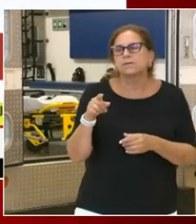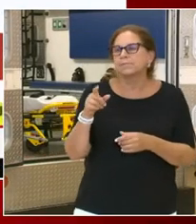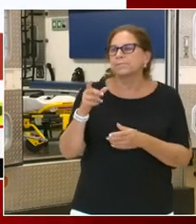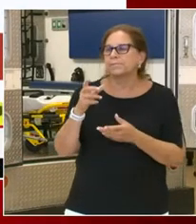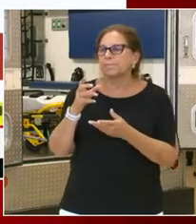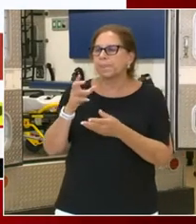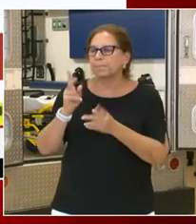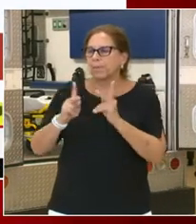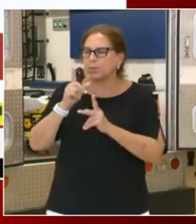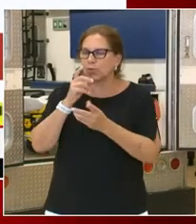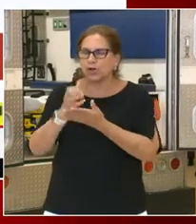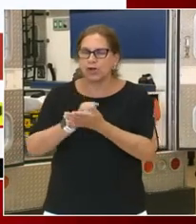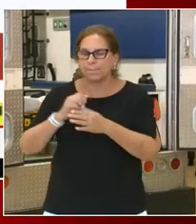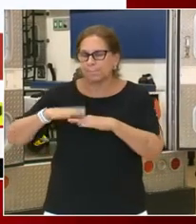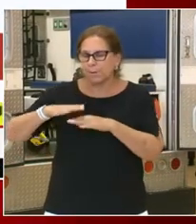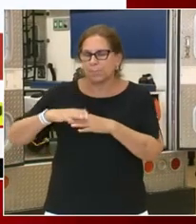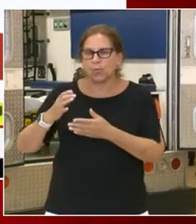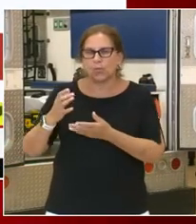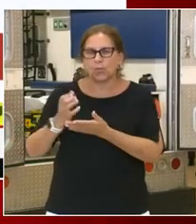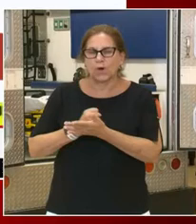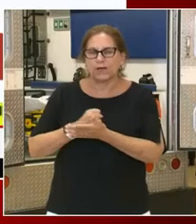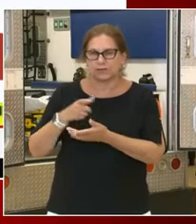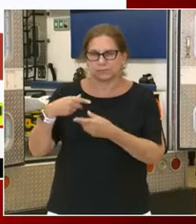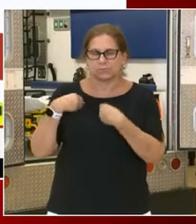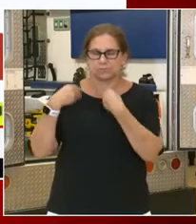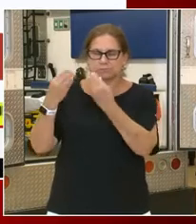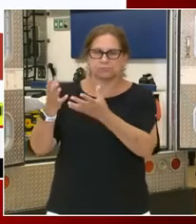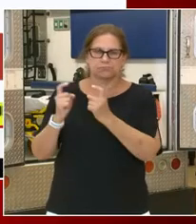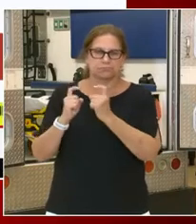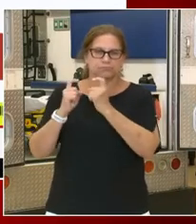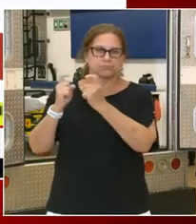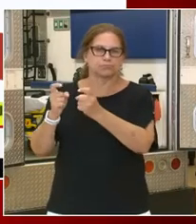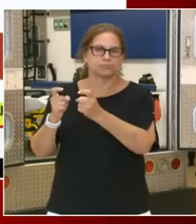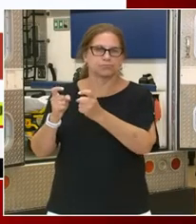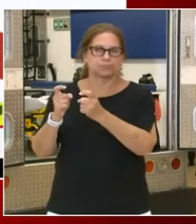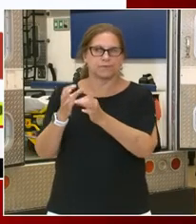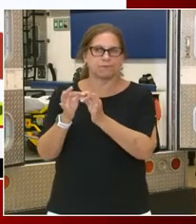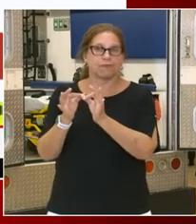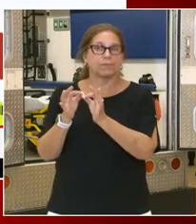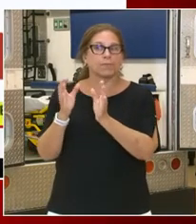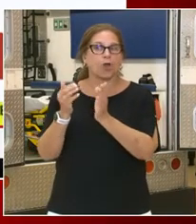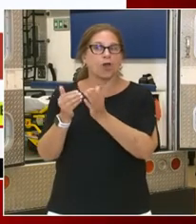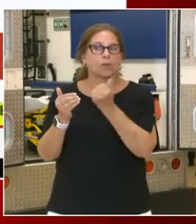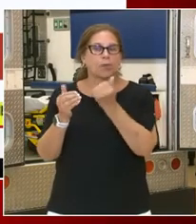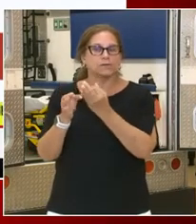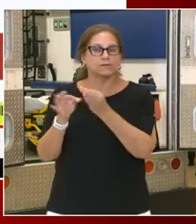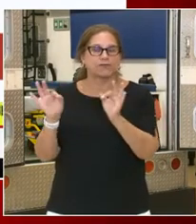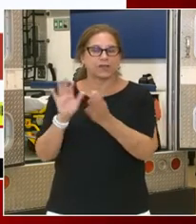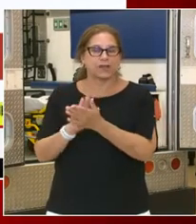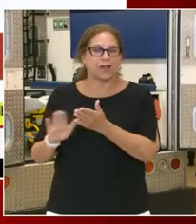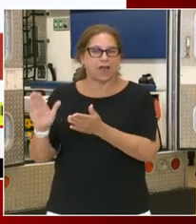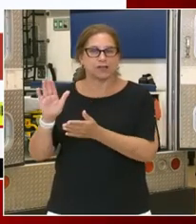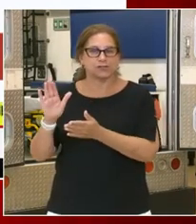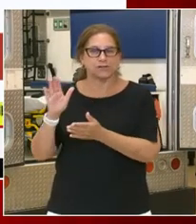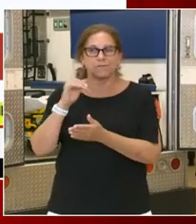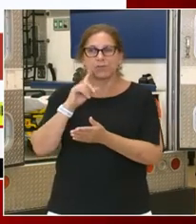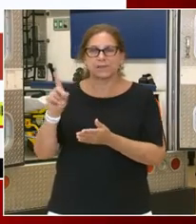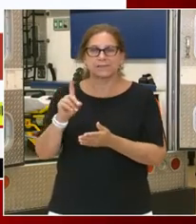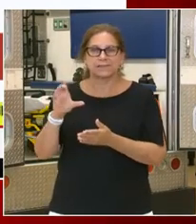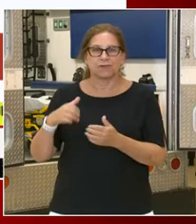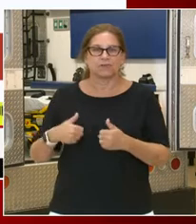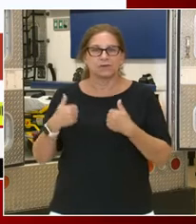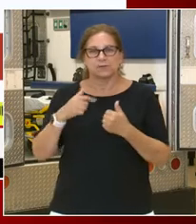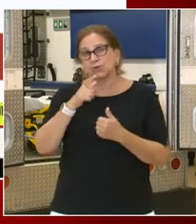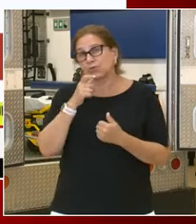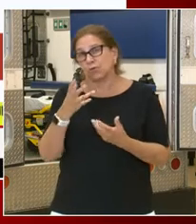college for associate's degrees and bachelor's degrees in those specific areas for residents who want to attend our local